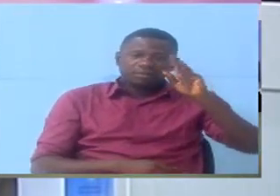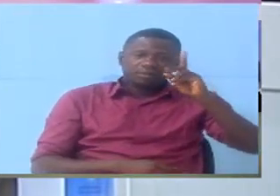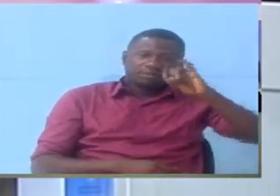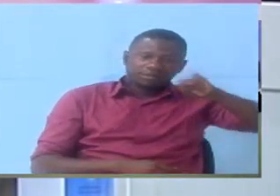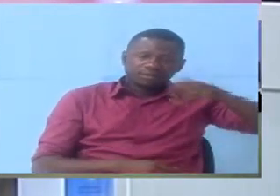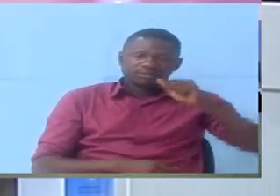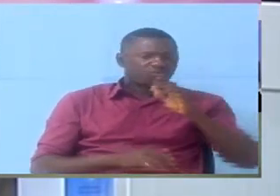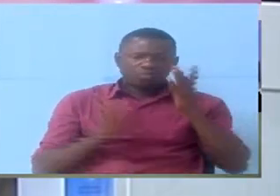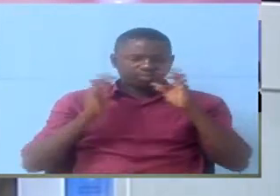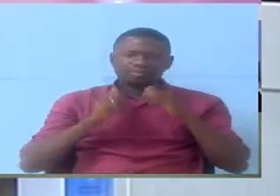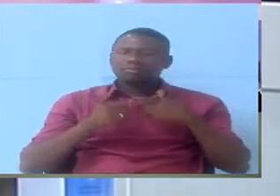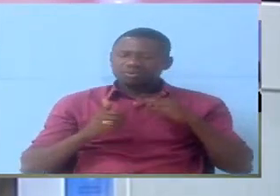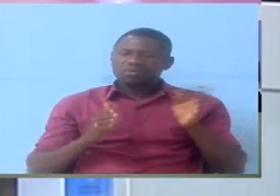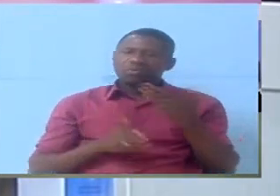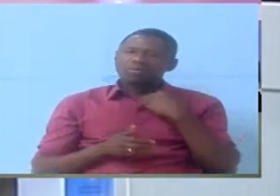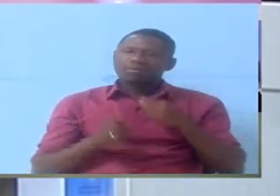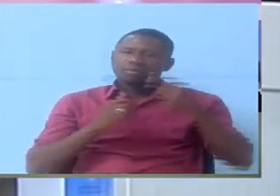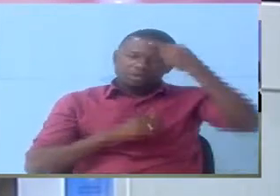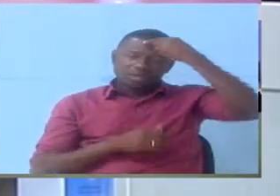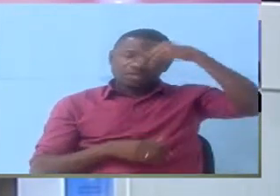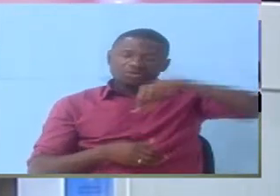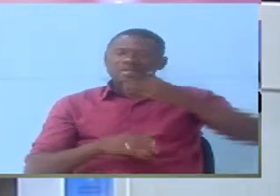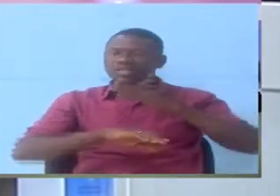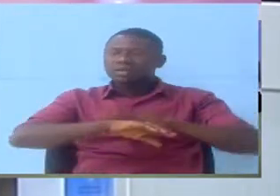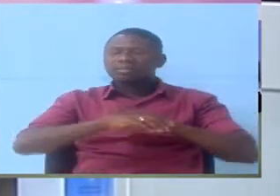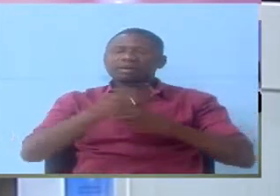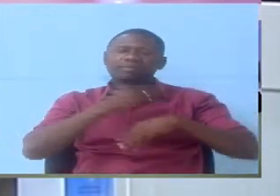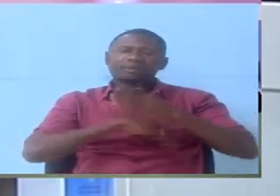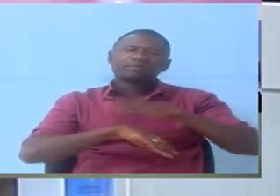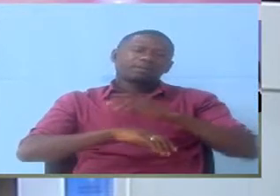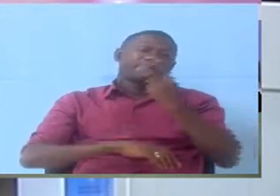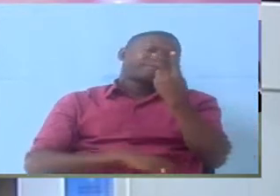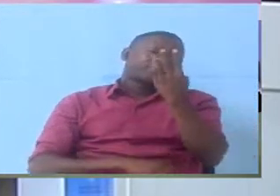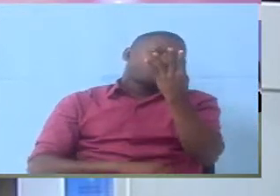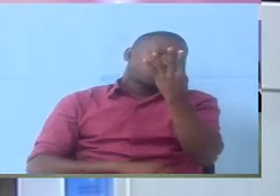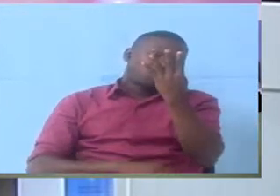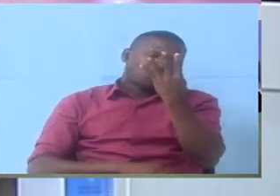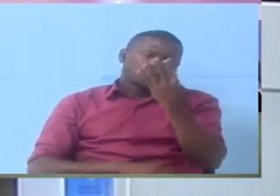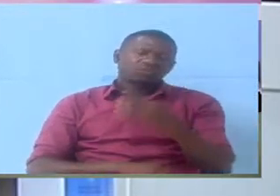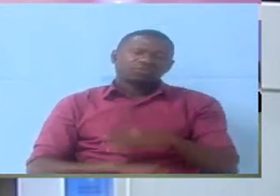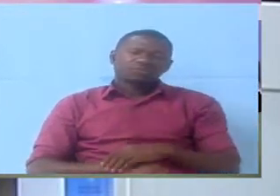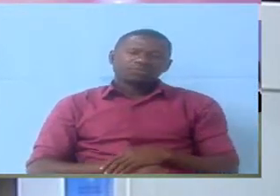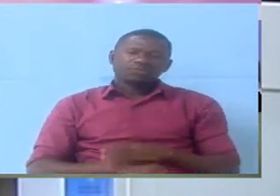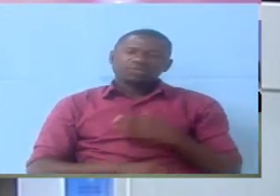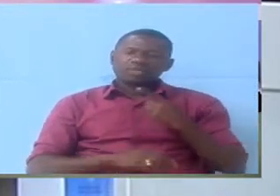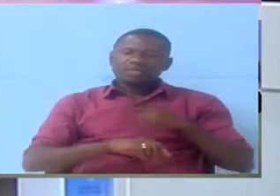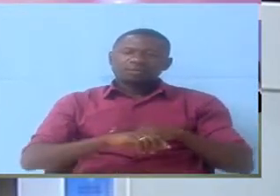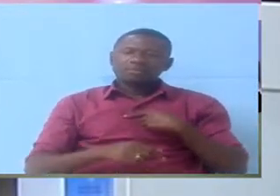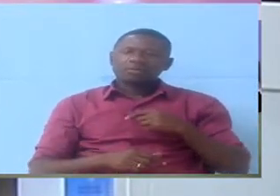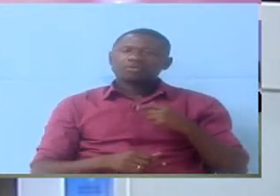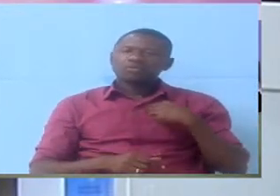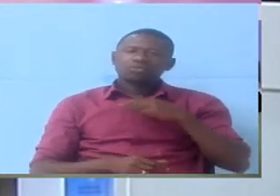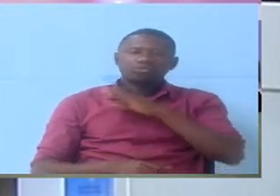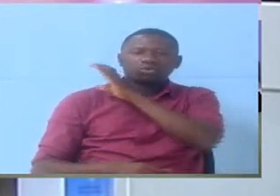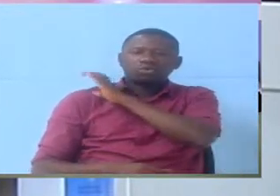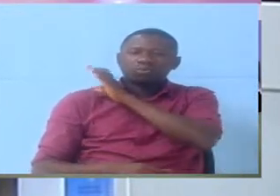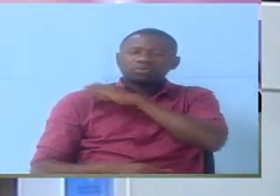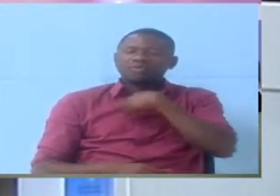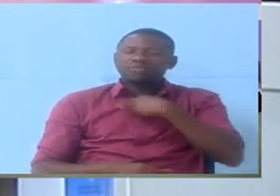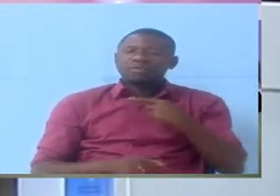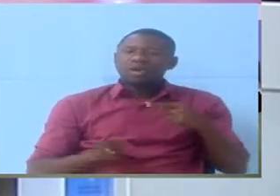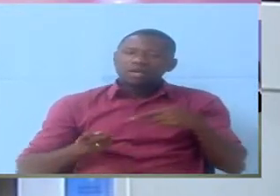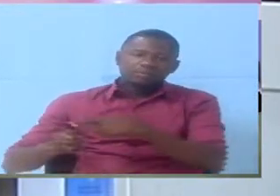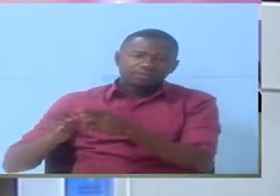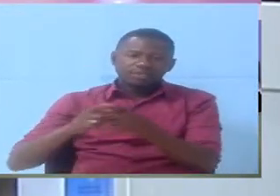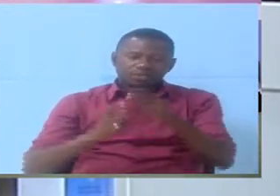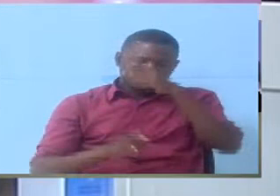went back to the headquarters. It was after 4 o'clock. Muruta police cordat wayatra talanani tambita. I used to be the commissioner for admin. Katotumo wati soton